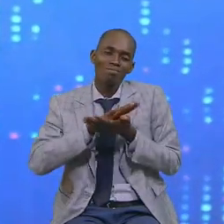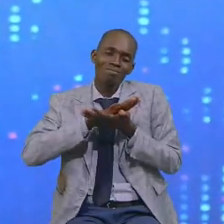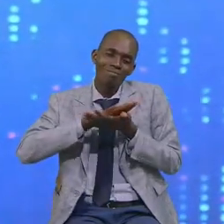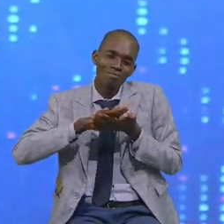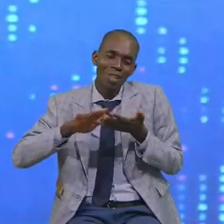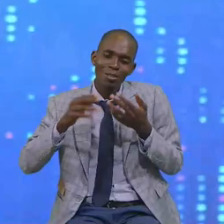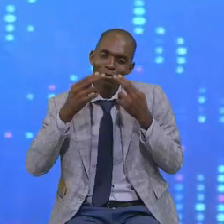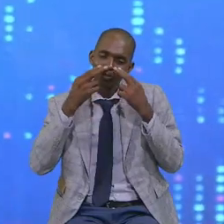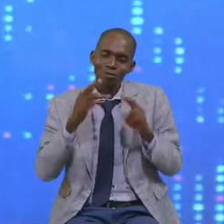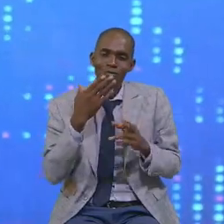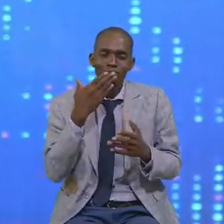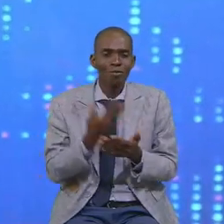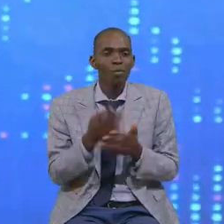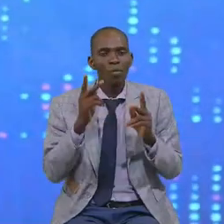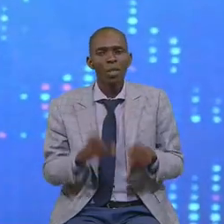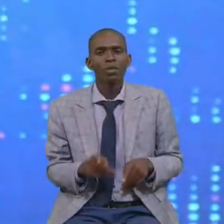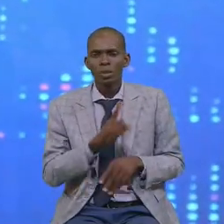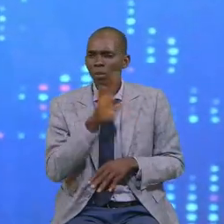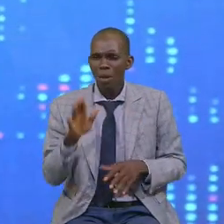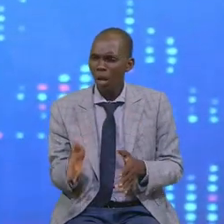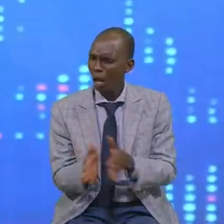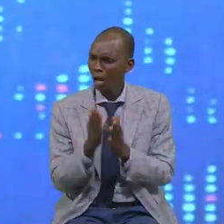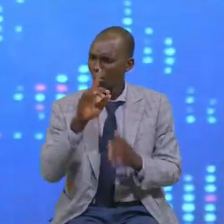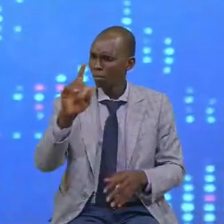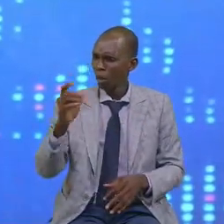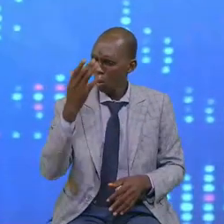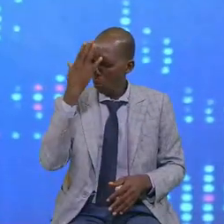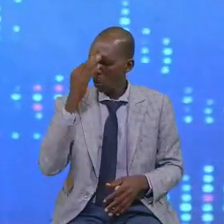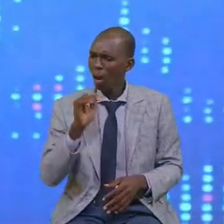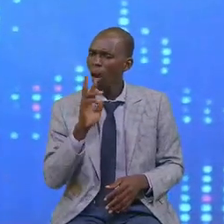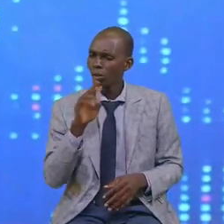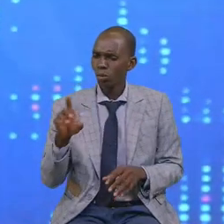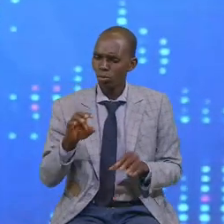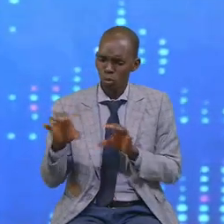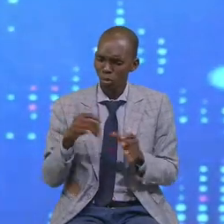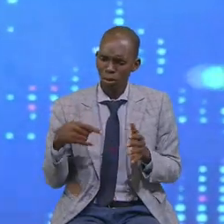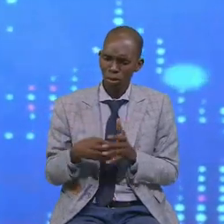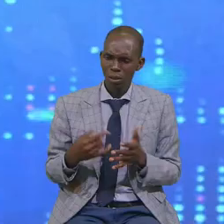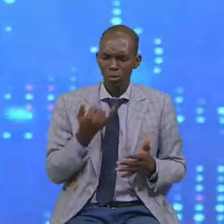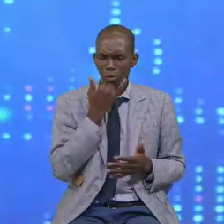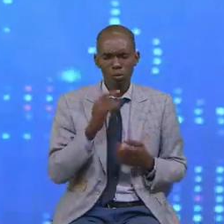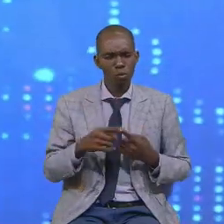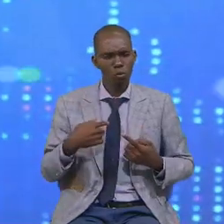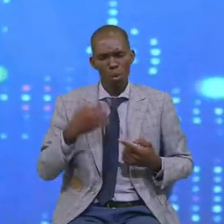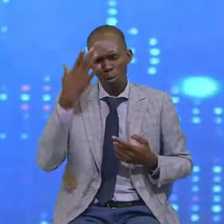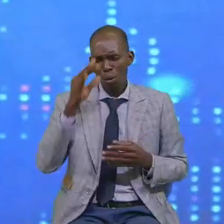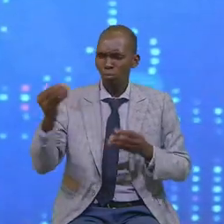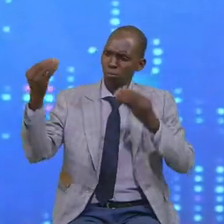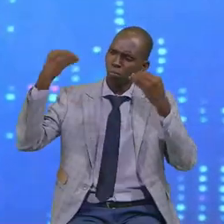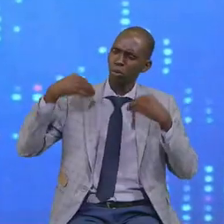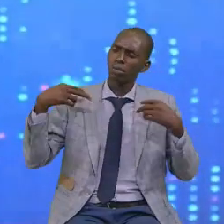You never ask anybody, what are you doing to me? Why are you putting that yoke on my neck? Why are you putting